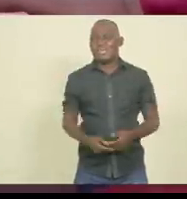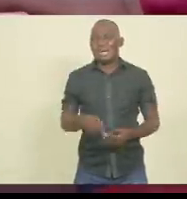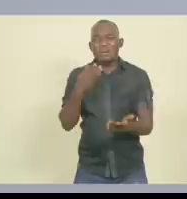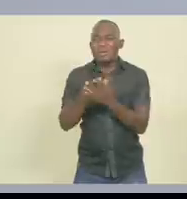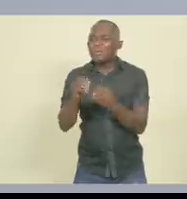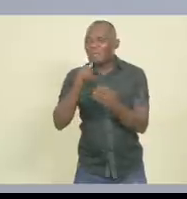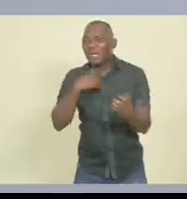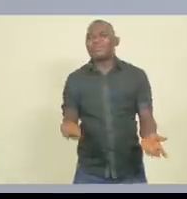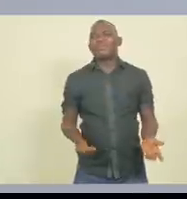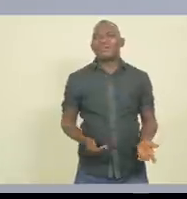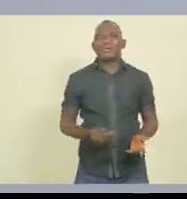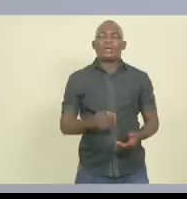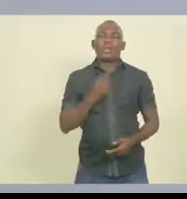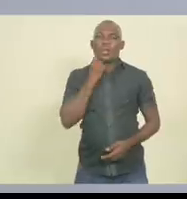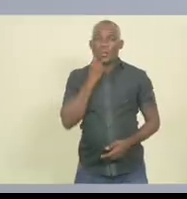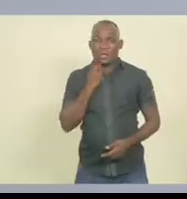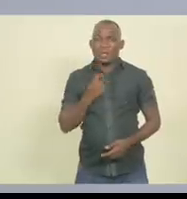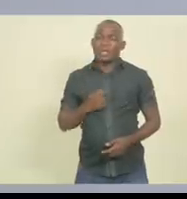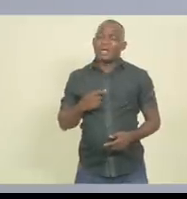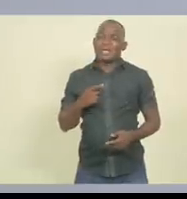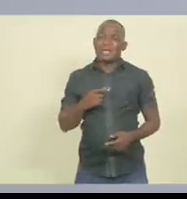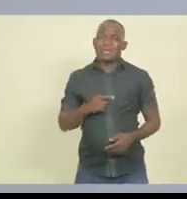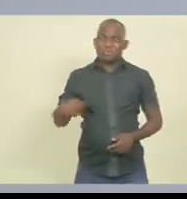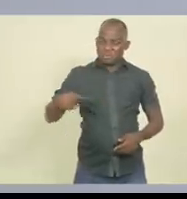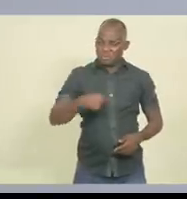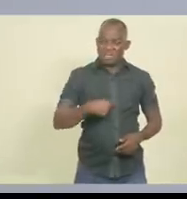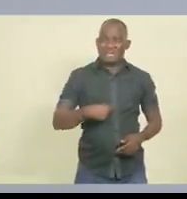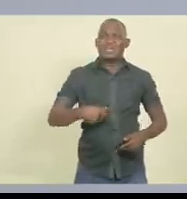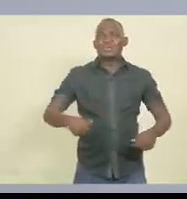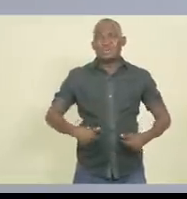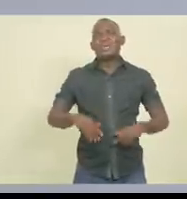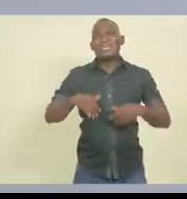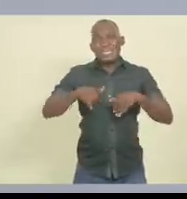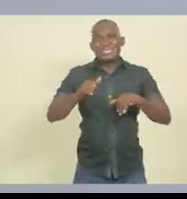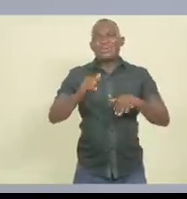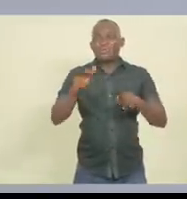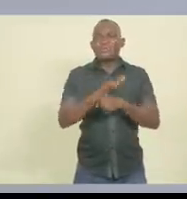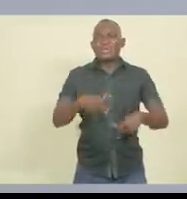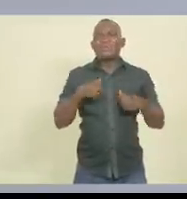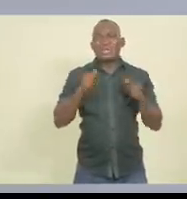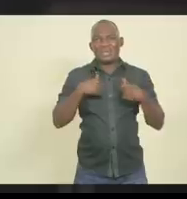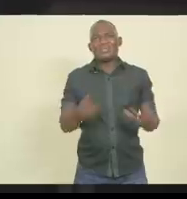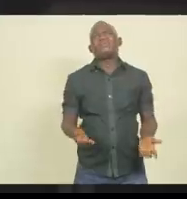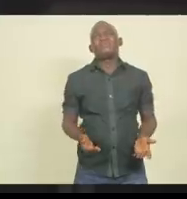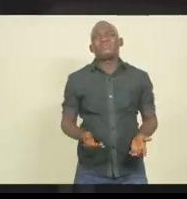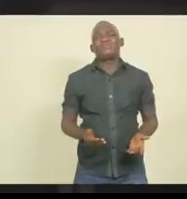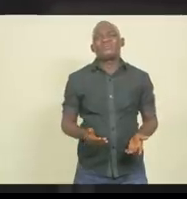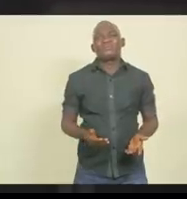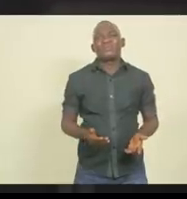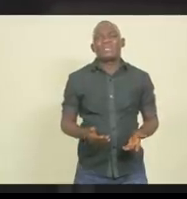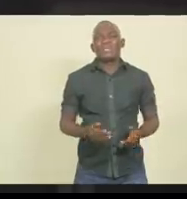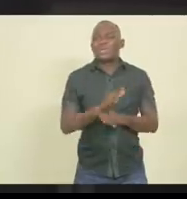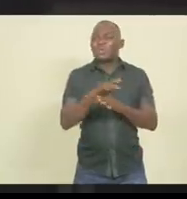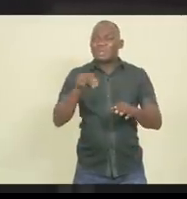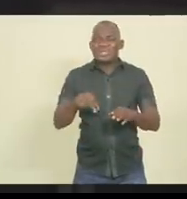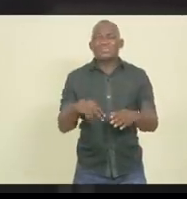money. See, we're young, we can still have full lives. There is no need